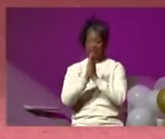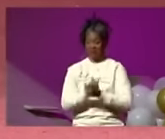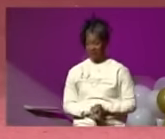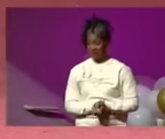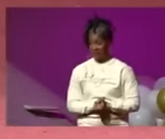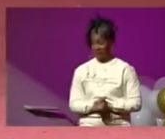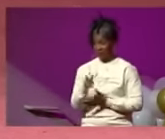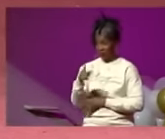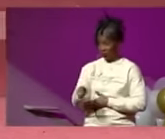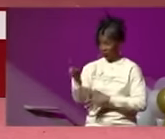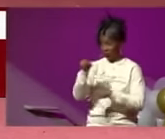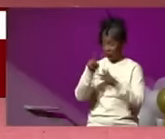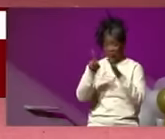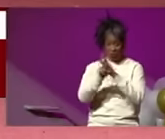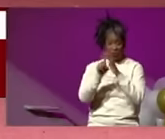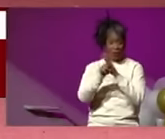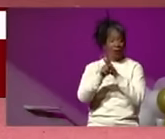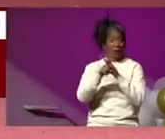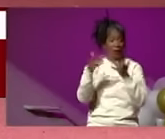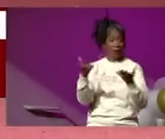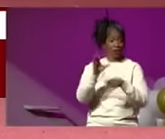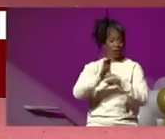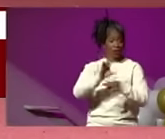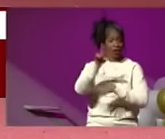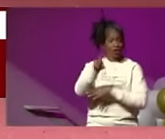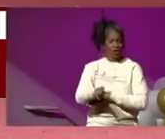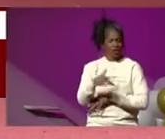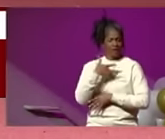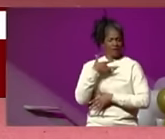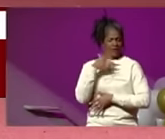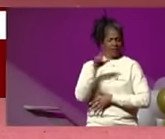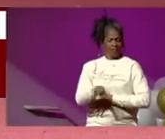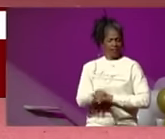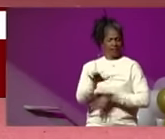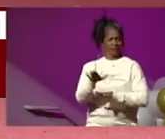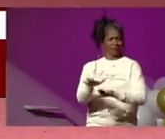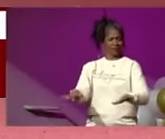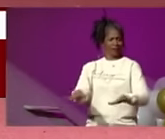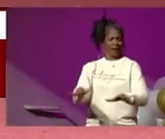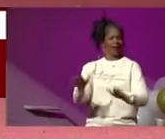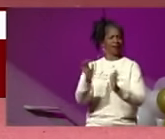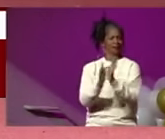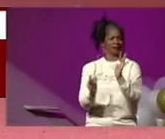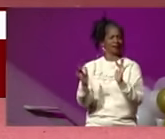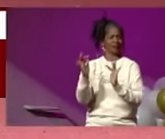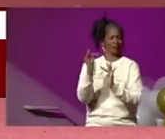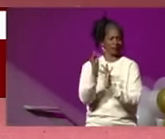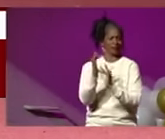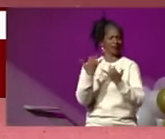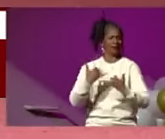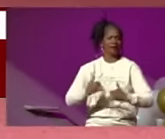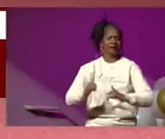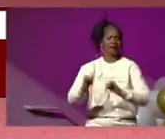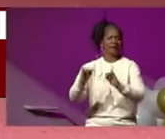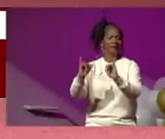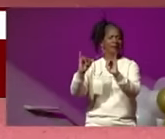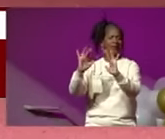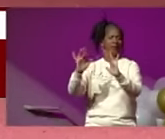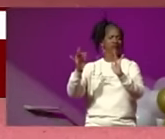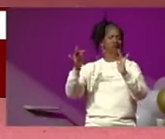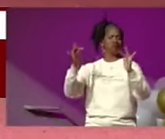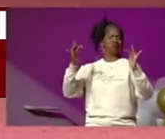came to church. You need that child to hug you. That child is still the light of the world. That child still shows